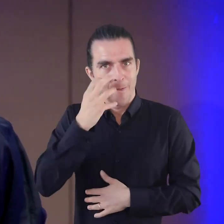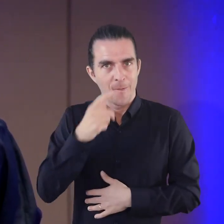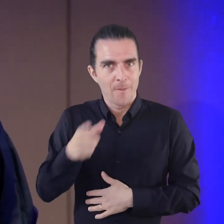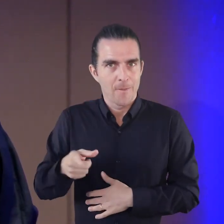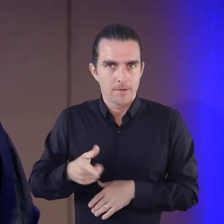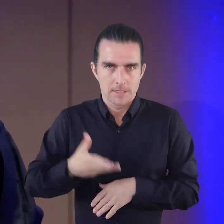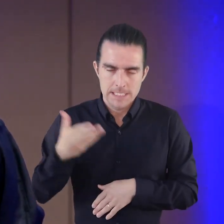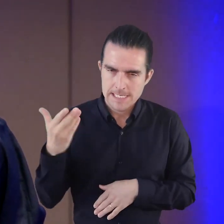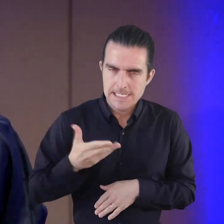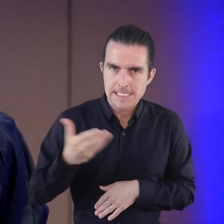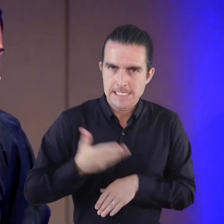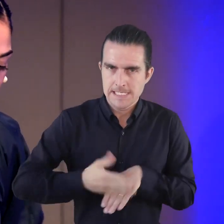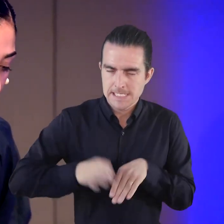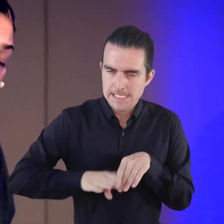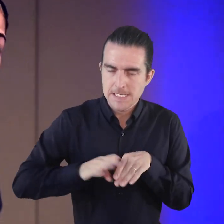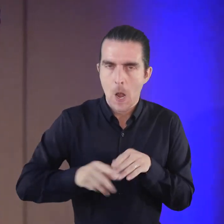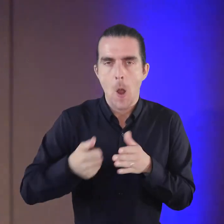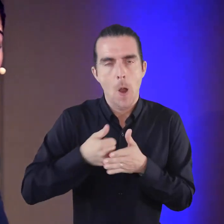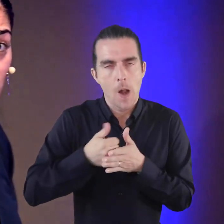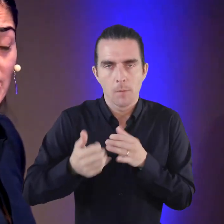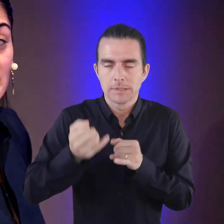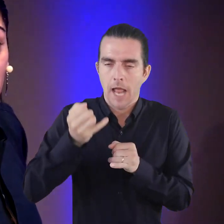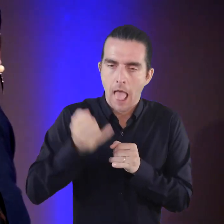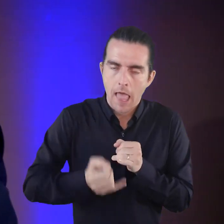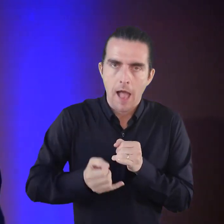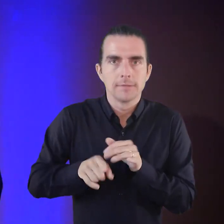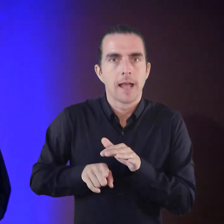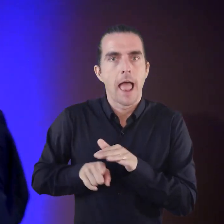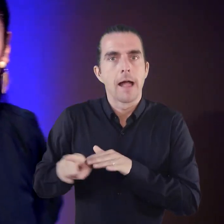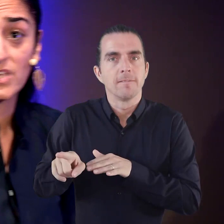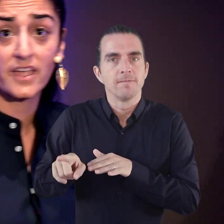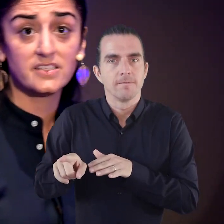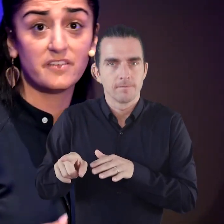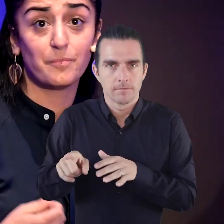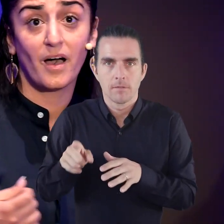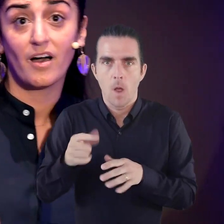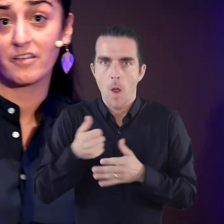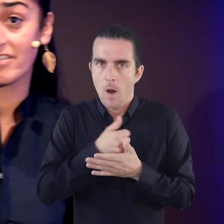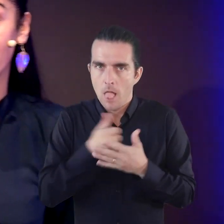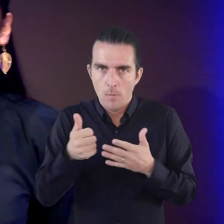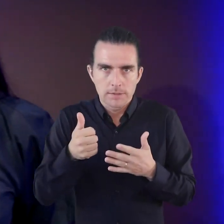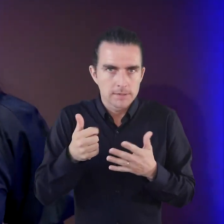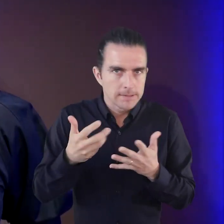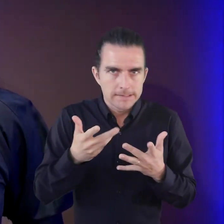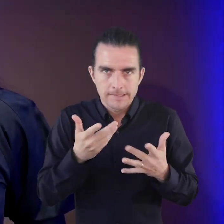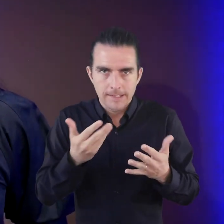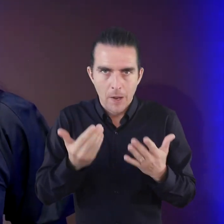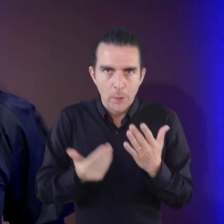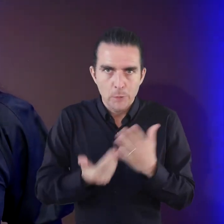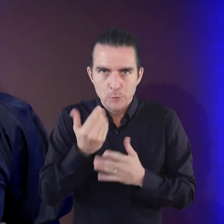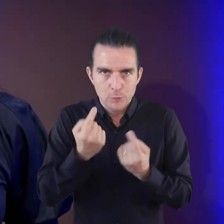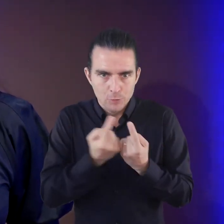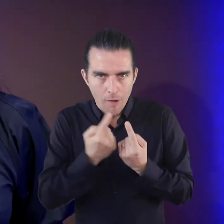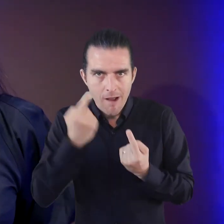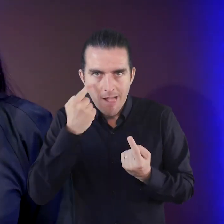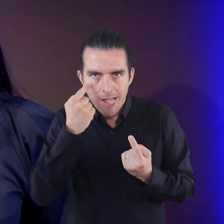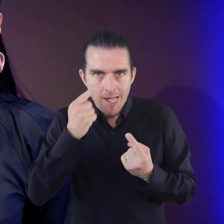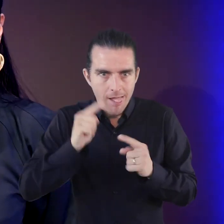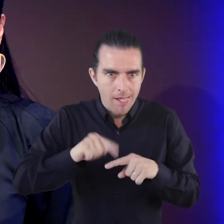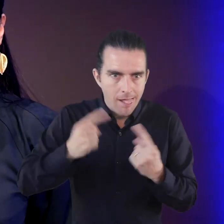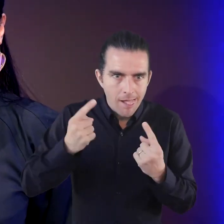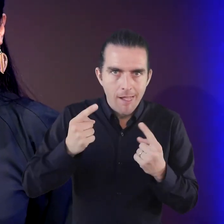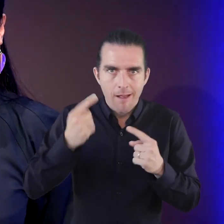leave. He was given new tools to find his own alternative path. He was given